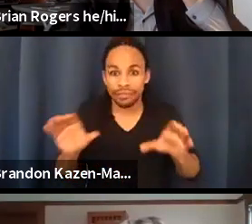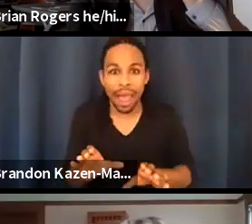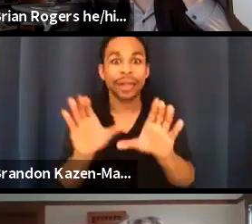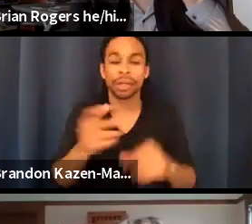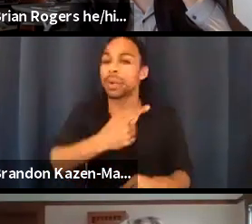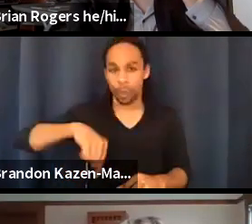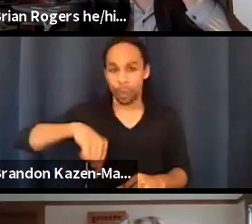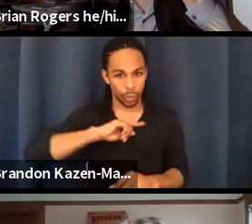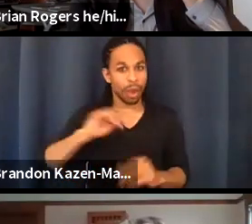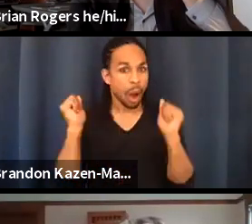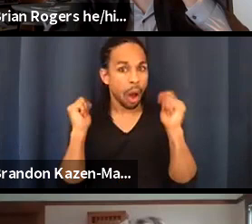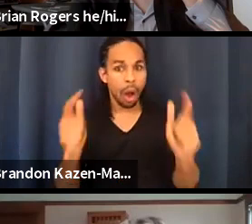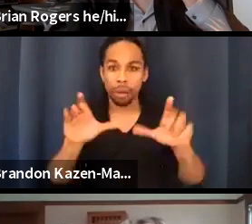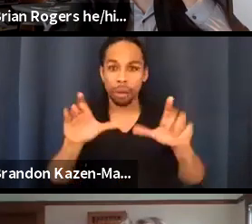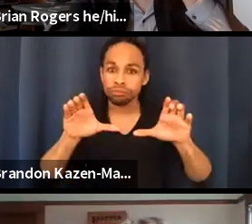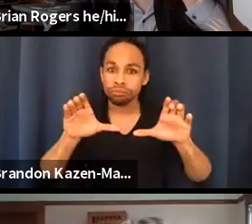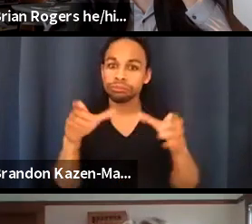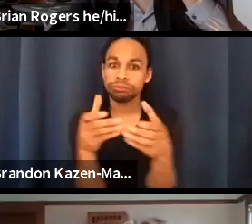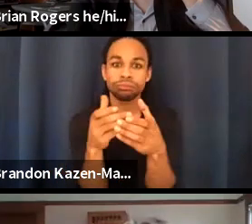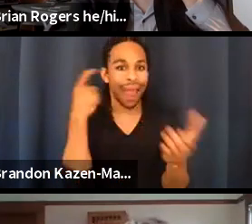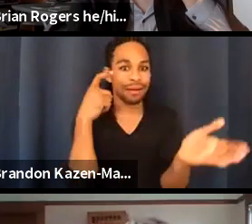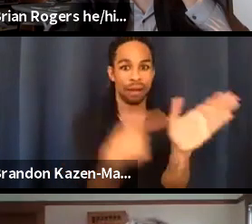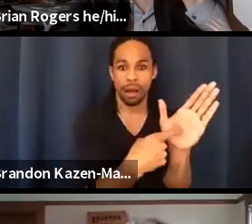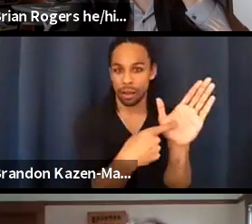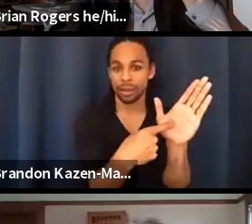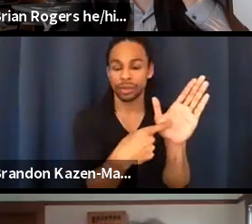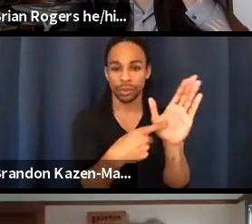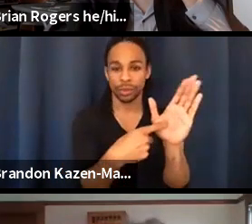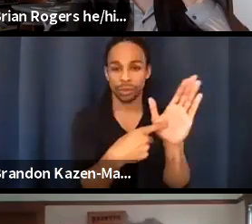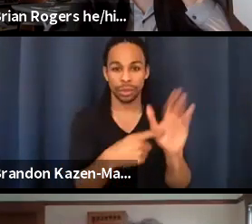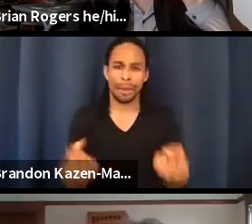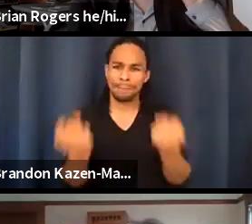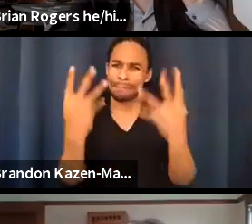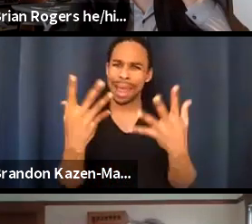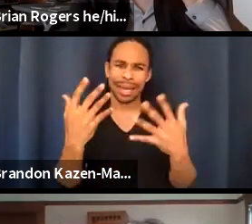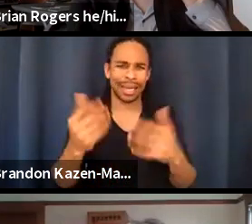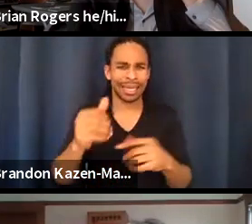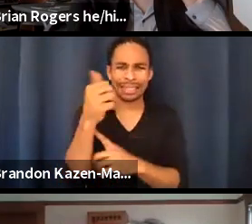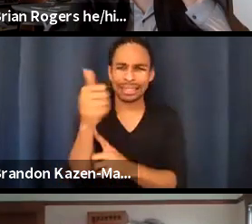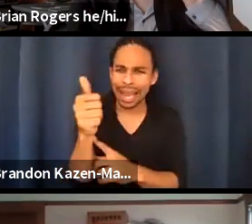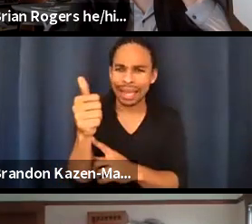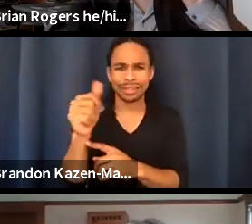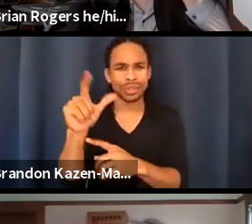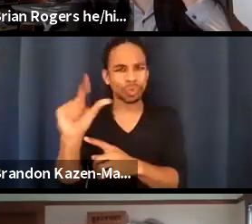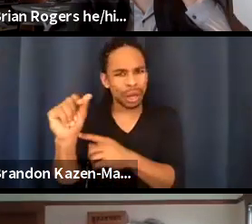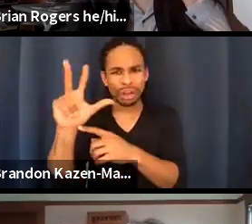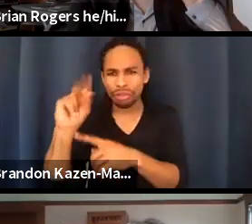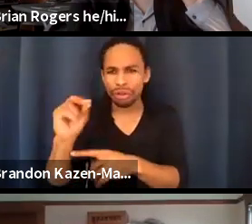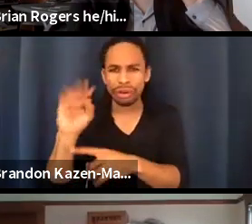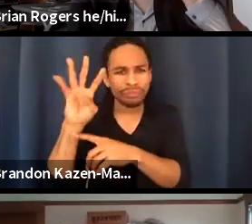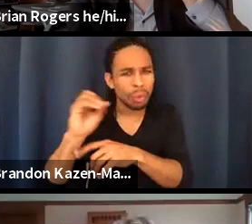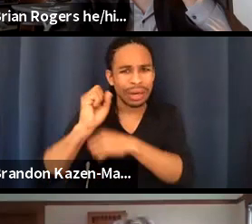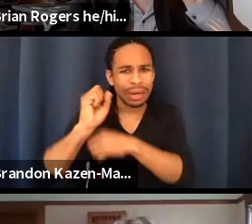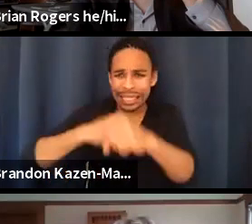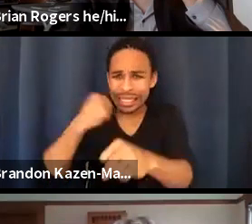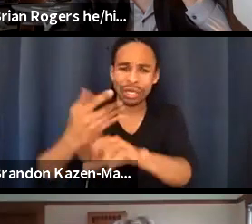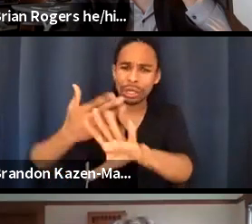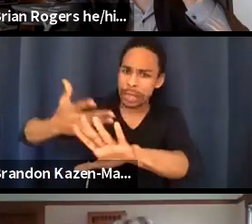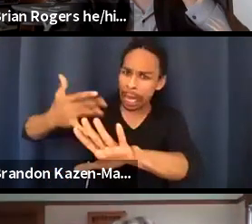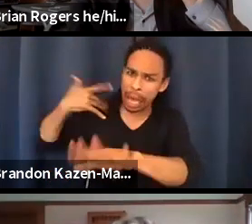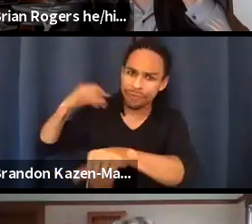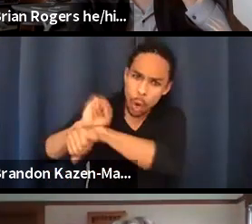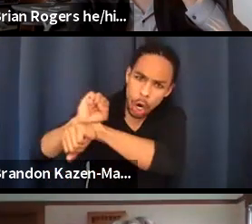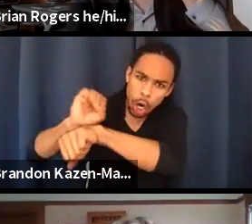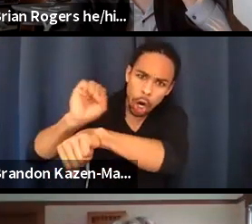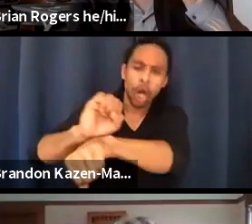process. There are decades of work preceding the action of this working group. We give gratitude to the people and ancestors who